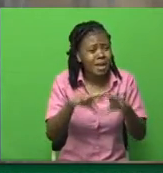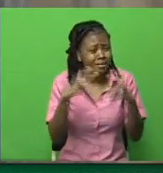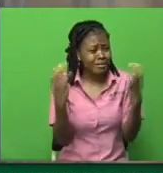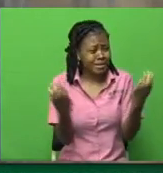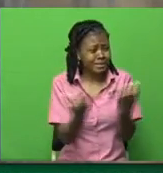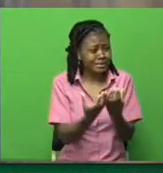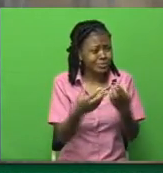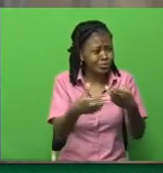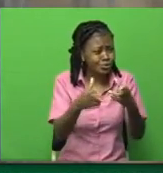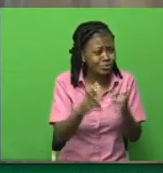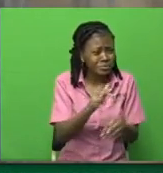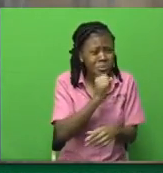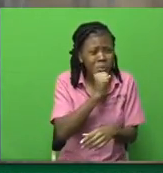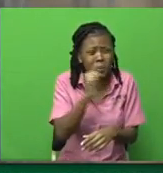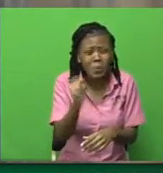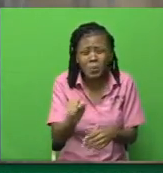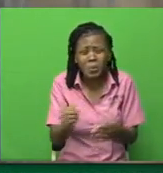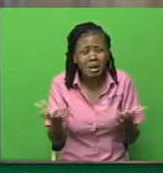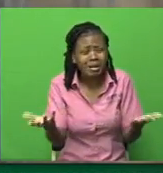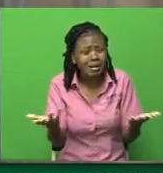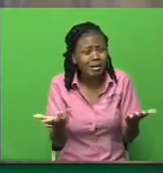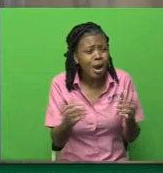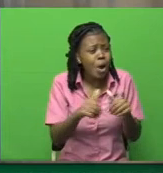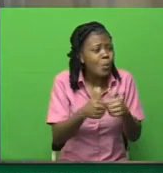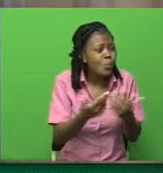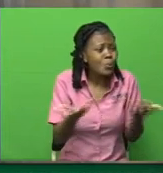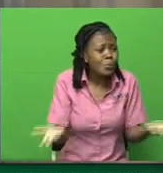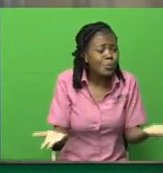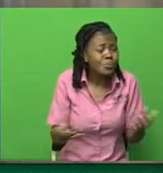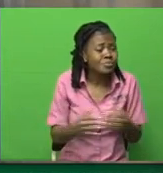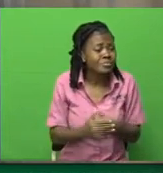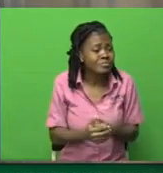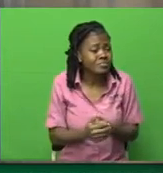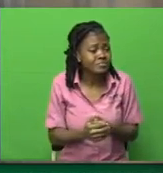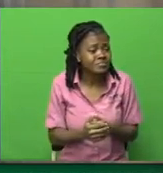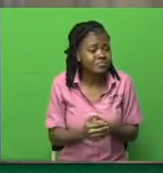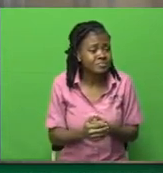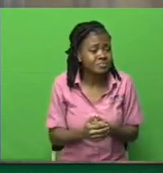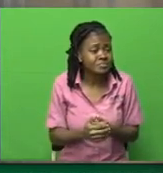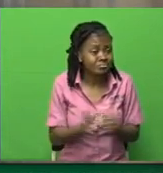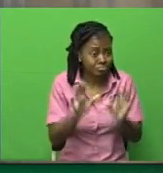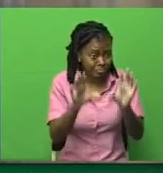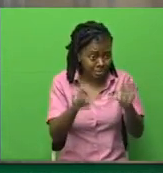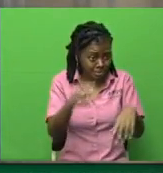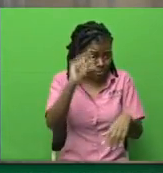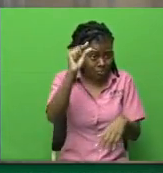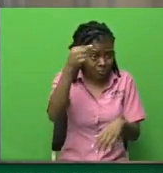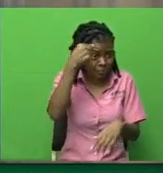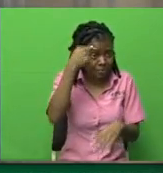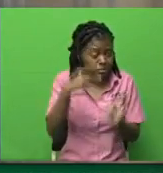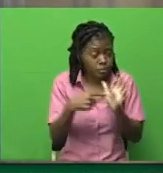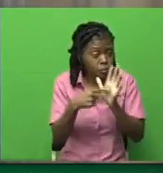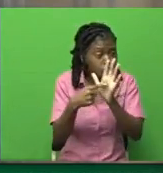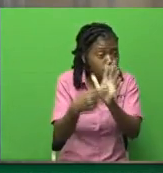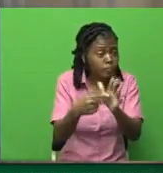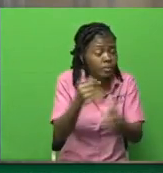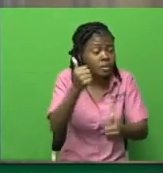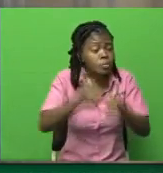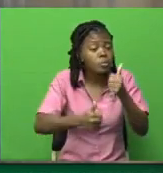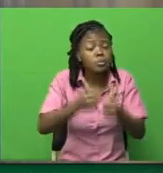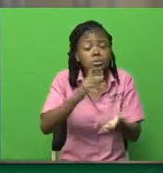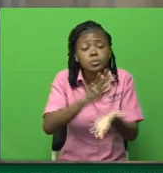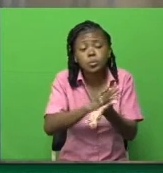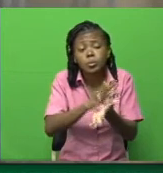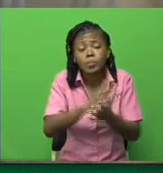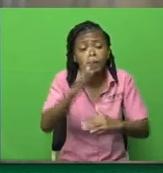during our watch we built over 100 Schools can this government point to schools that you've built in seven years I believe in seven schools in